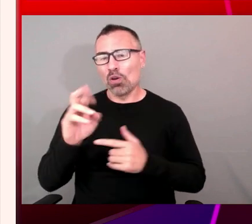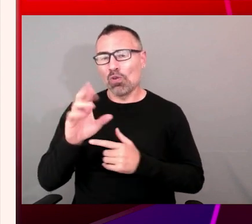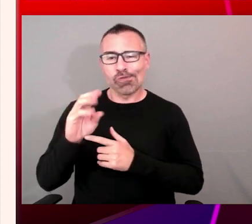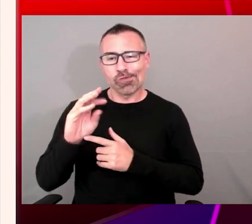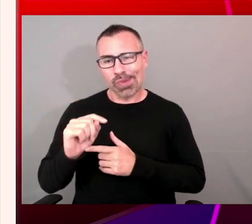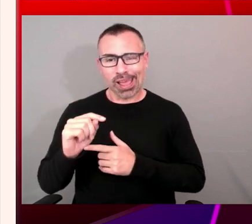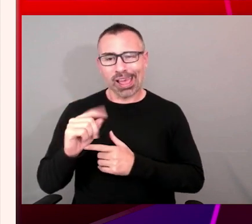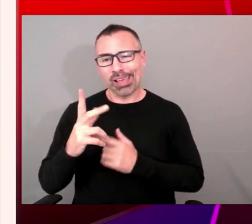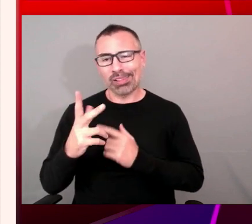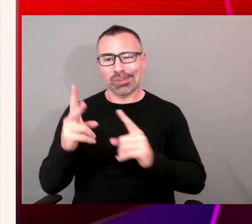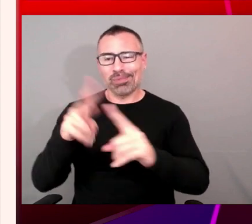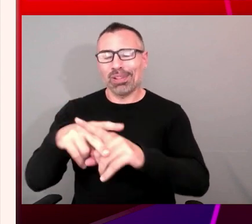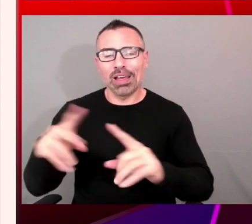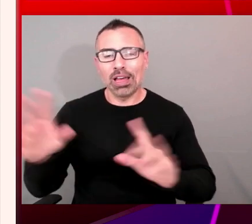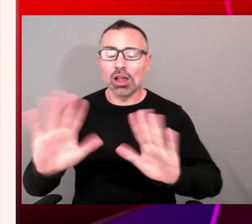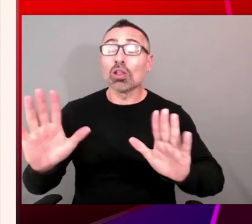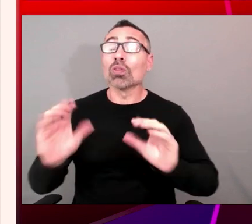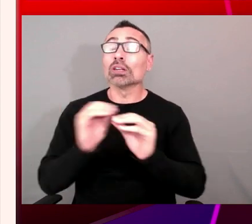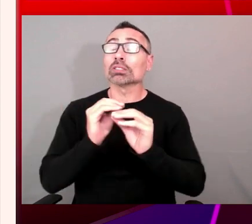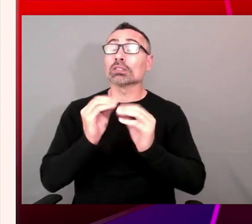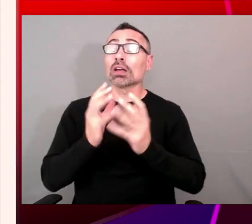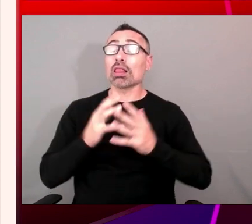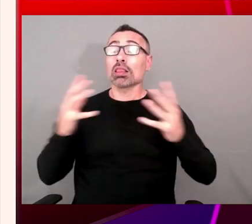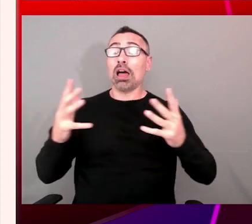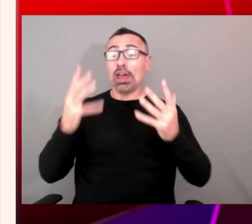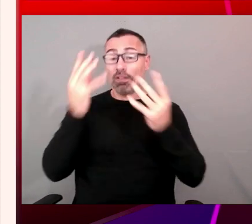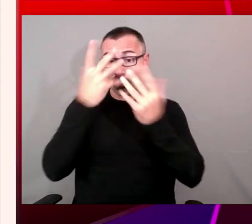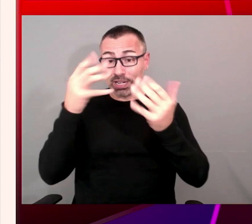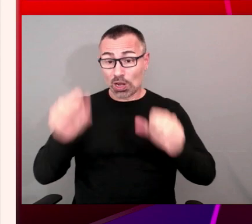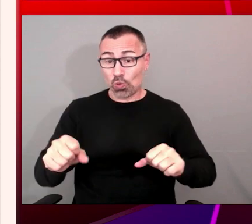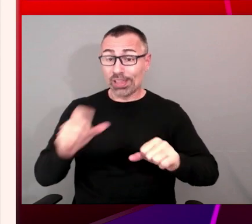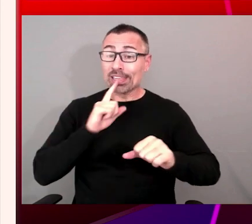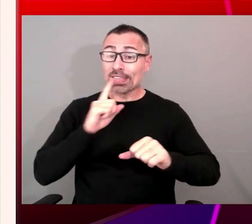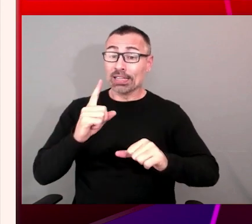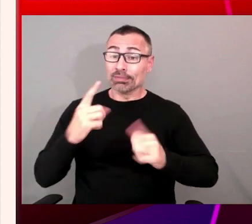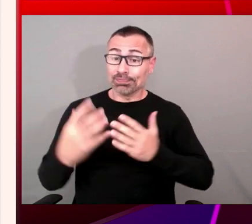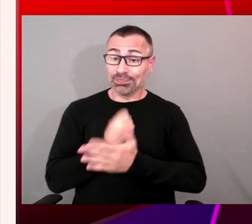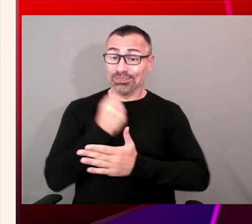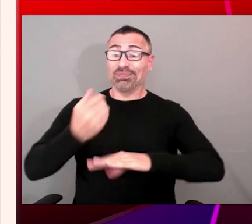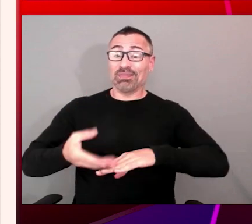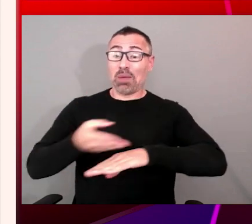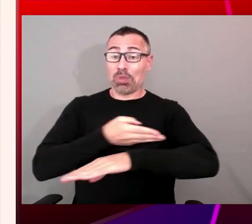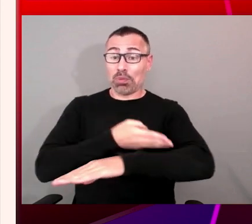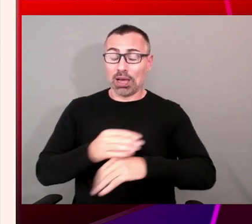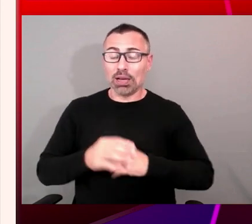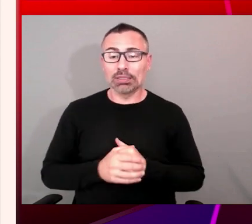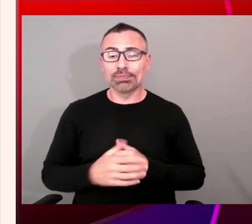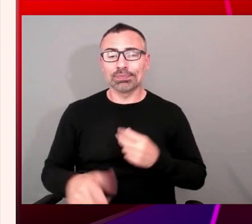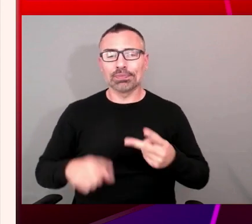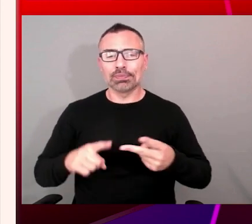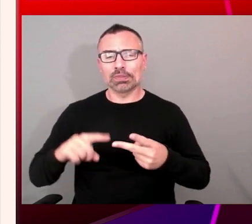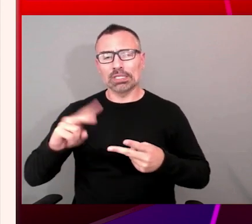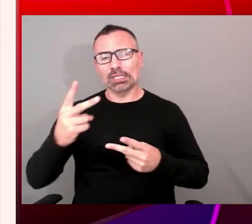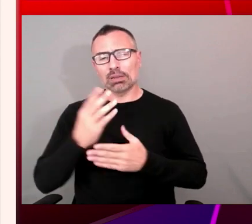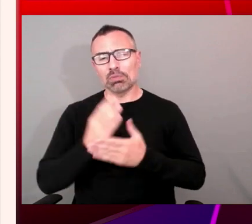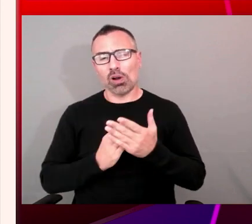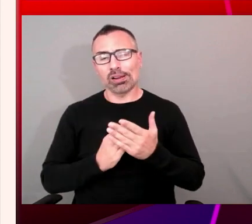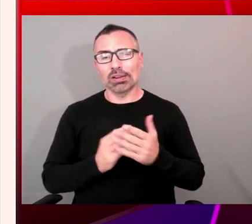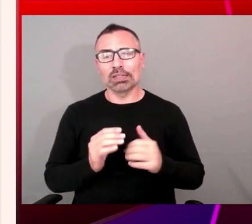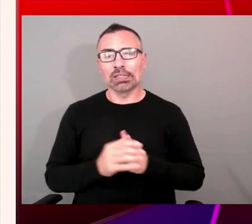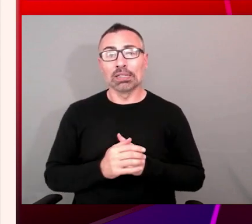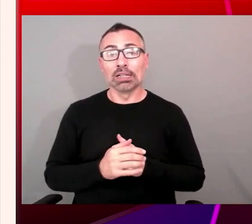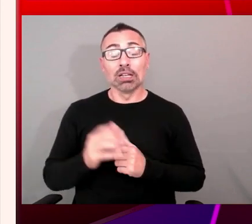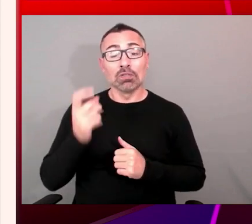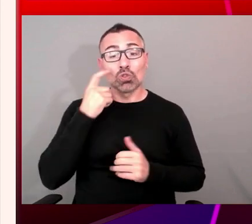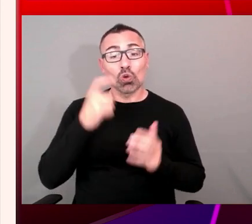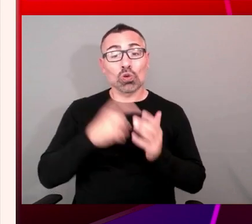additional information that we can optimize there. Mm-hmm. The second piece, and I'll jump to the right of the screen, is